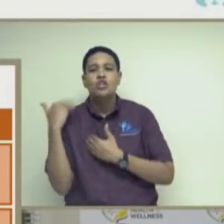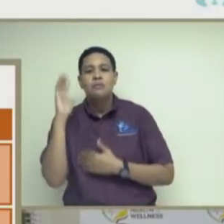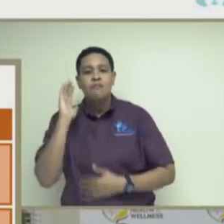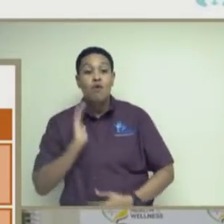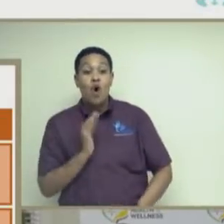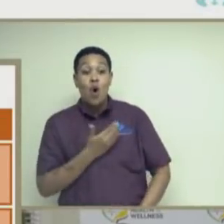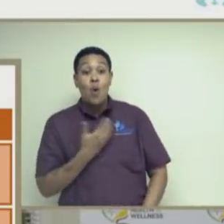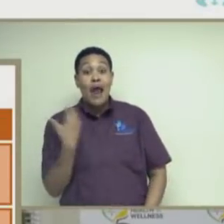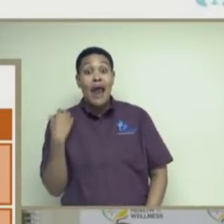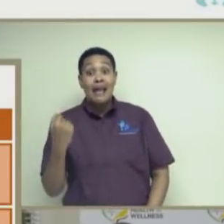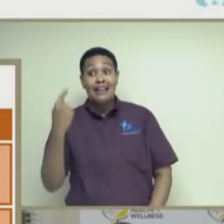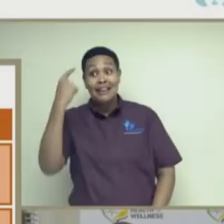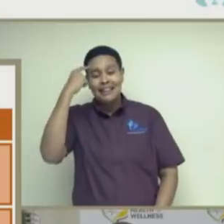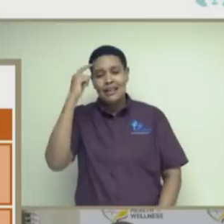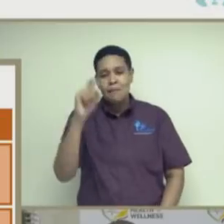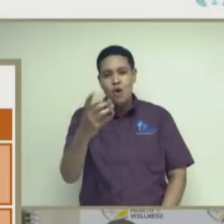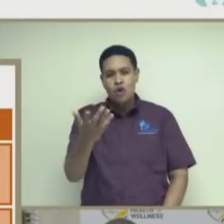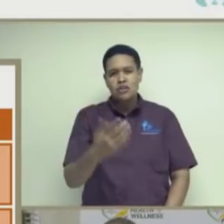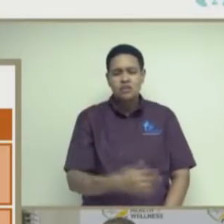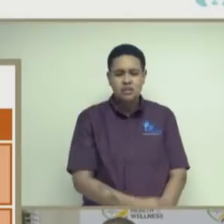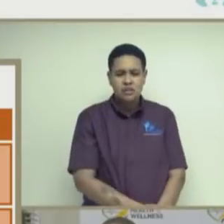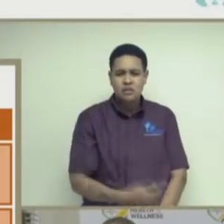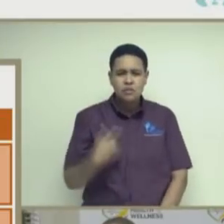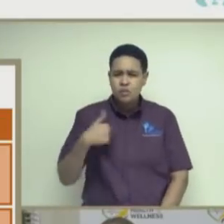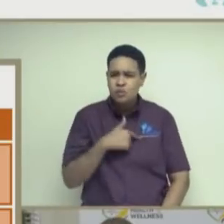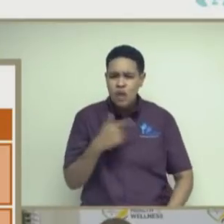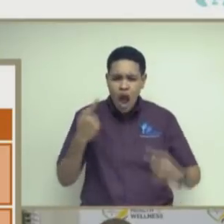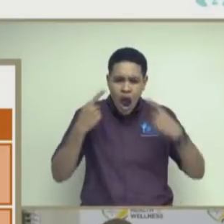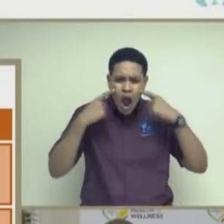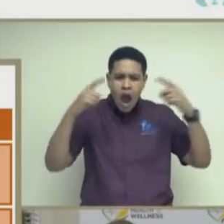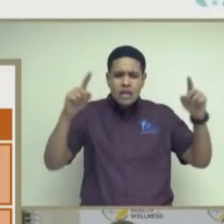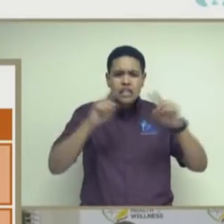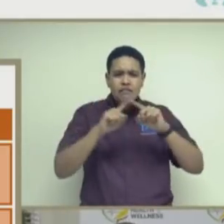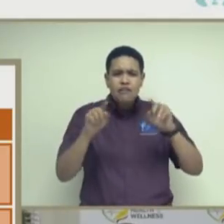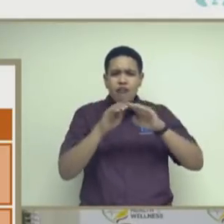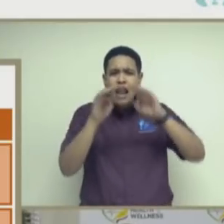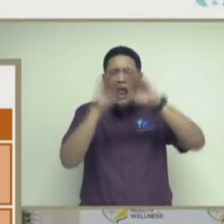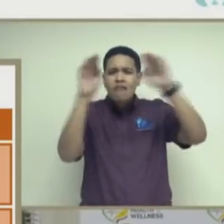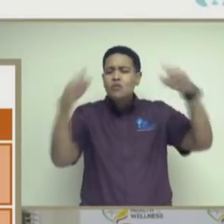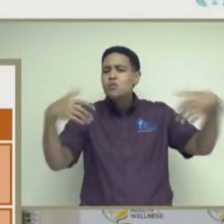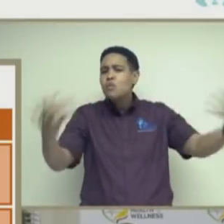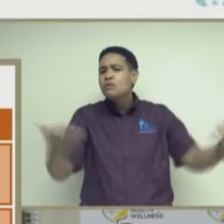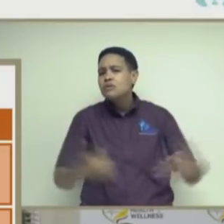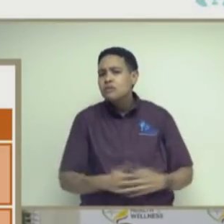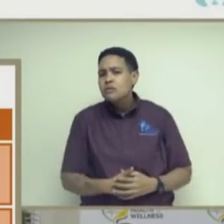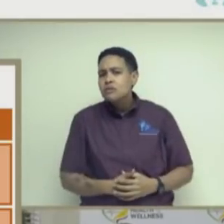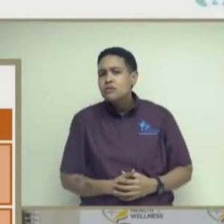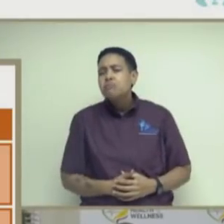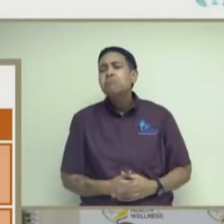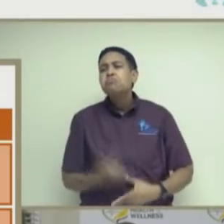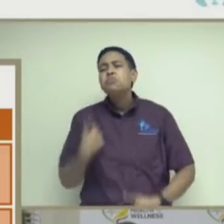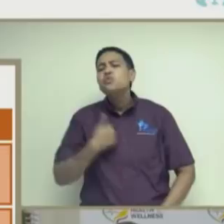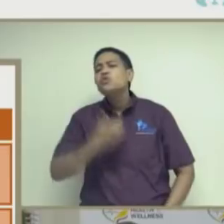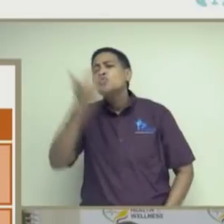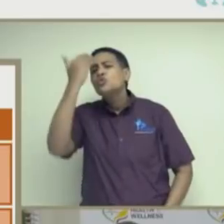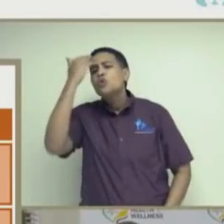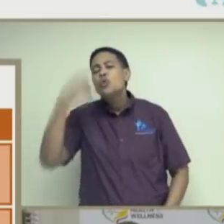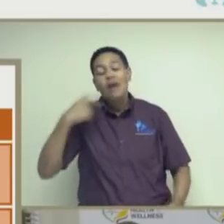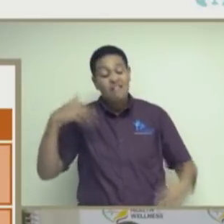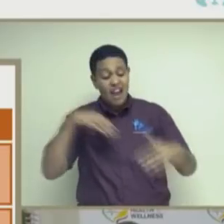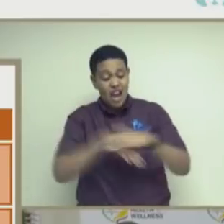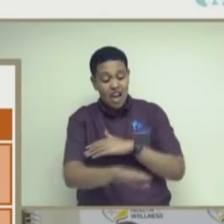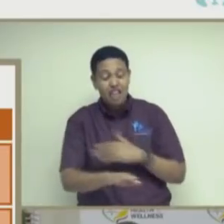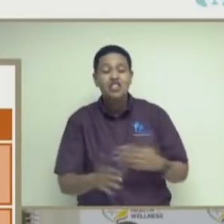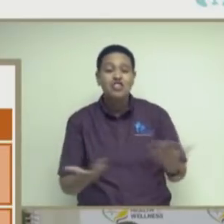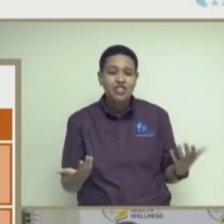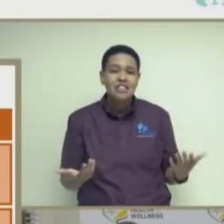health. Now, what have we achieved in the different stages? Of course, we know we have our points of entry